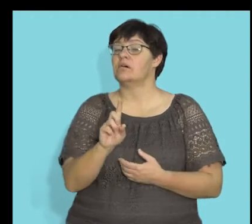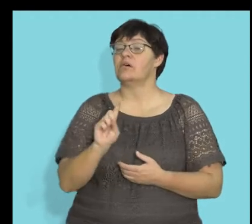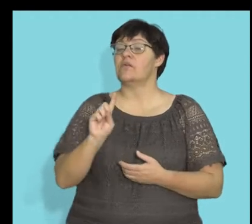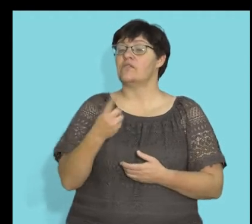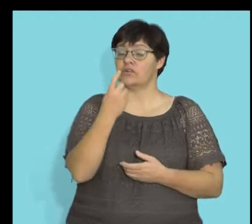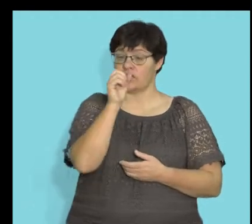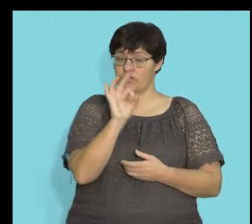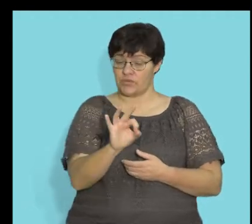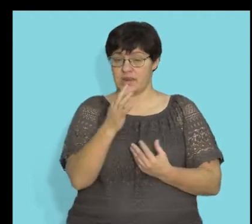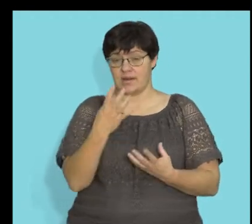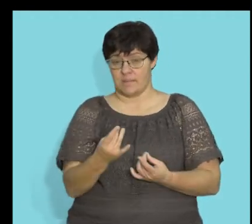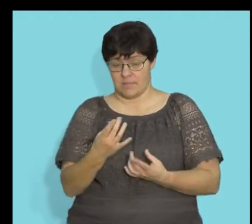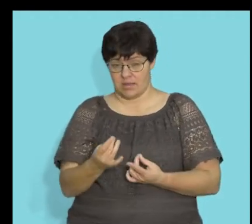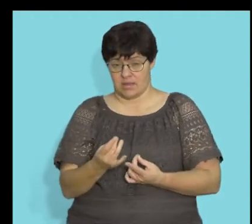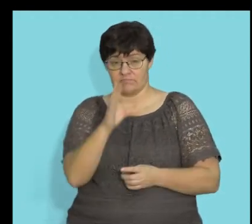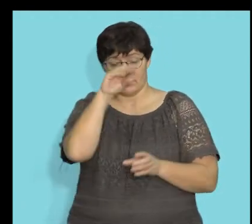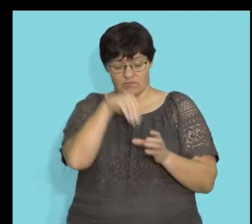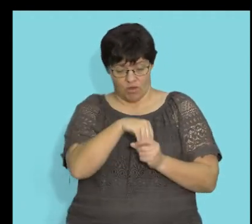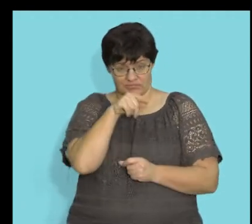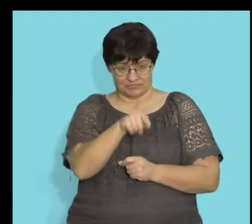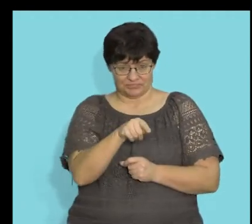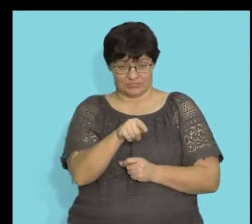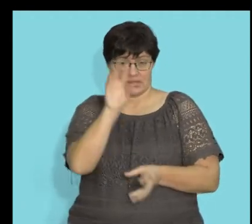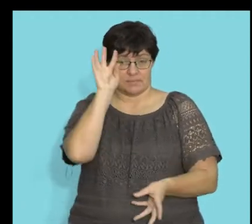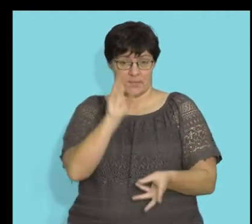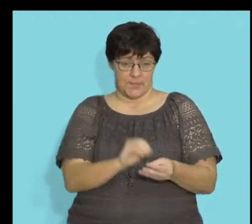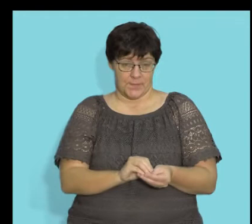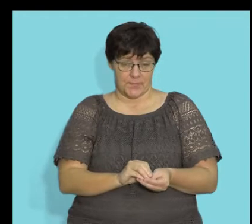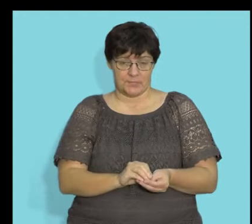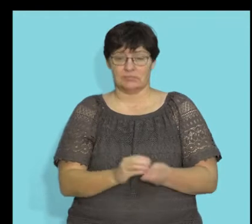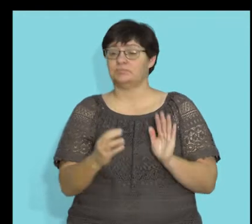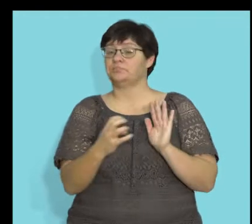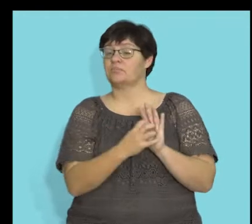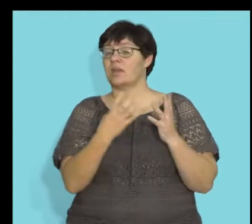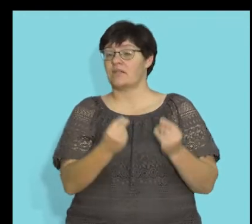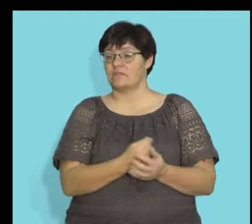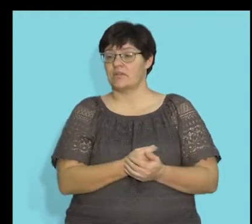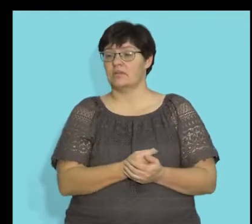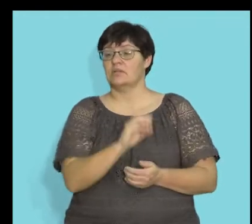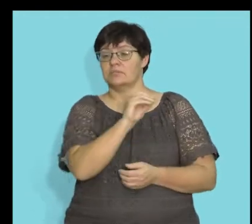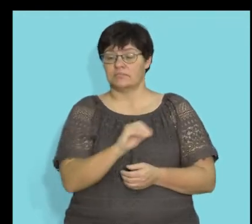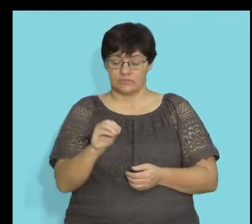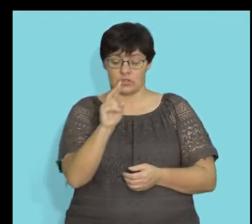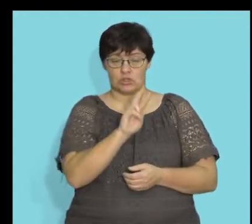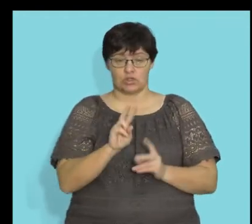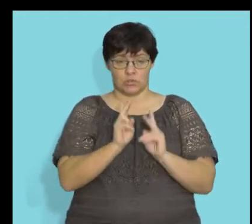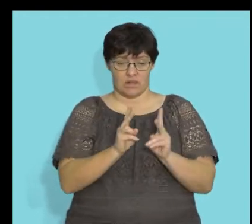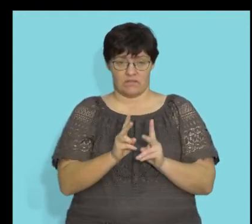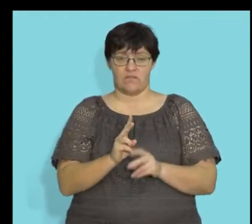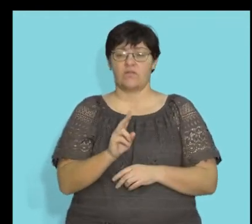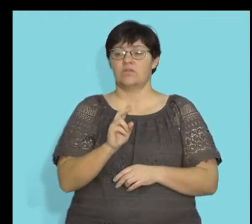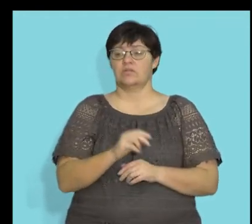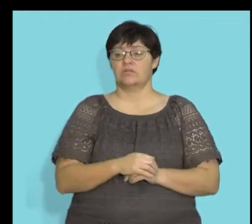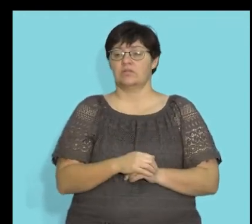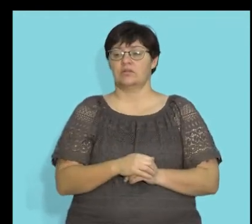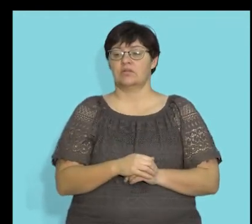me the first three numbers involved in the sum. So all that I've got on the board now is substituting in 12